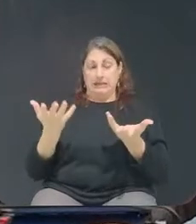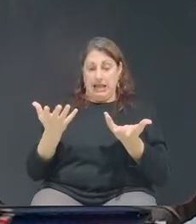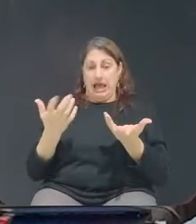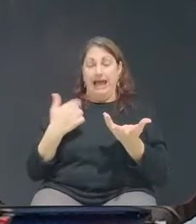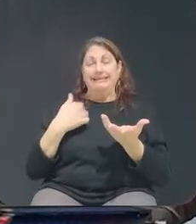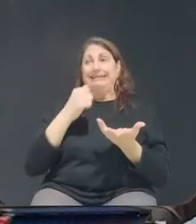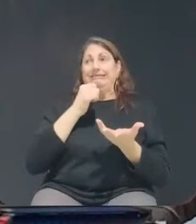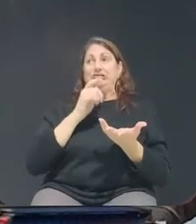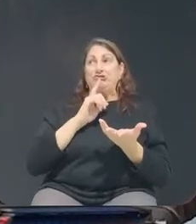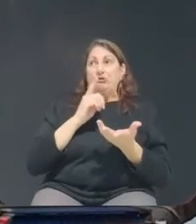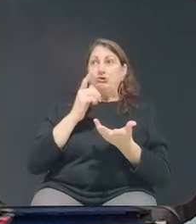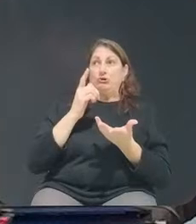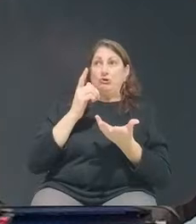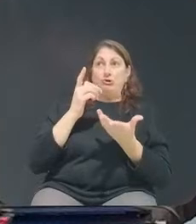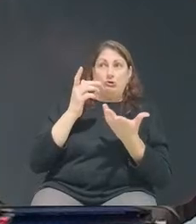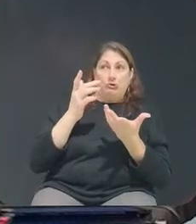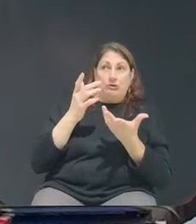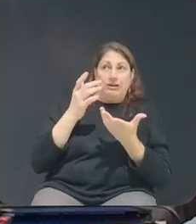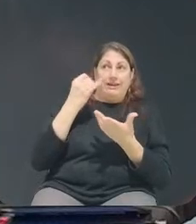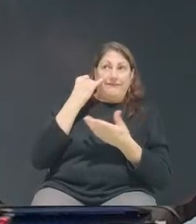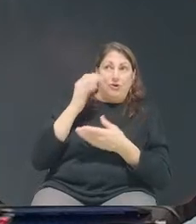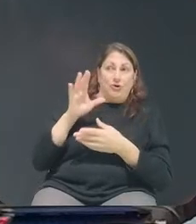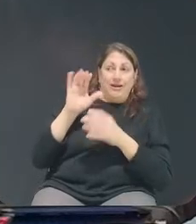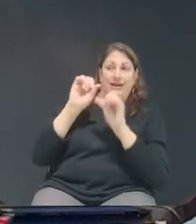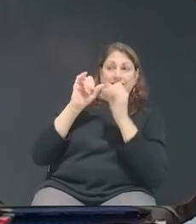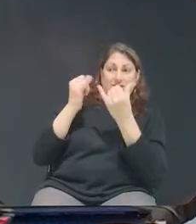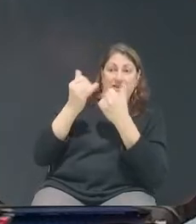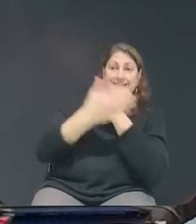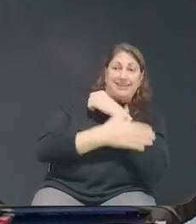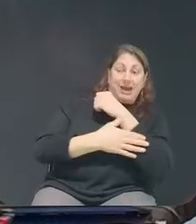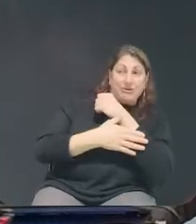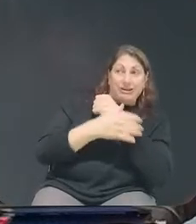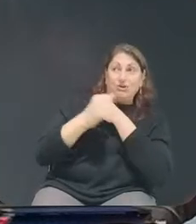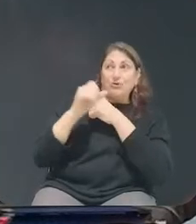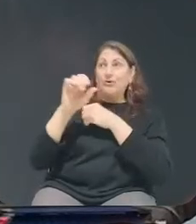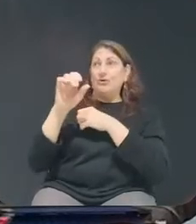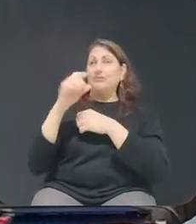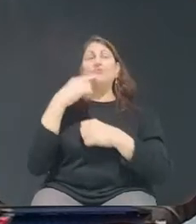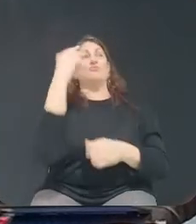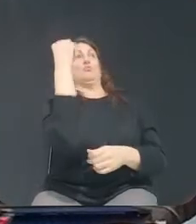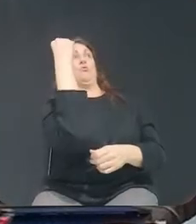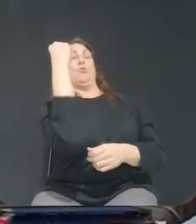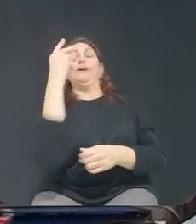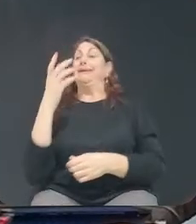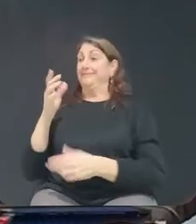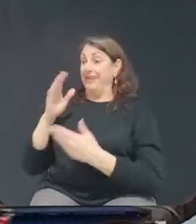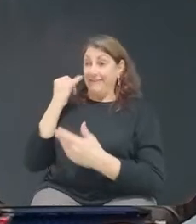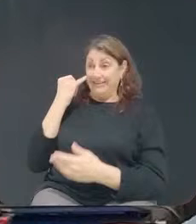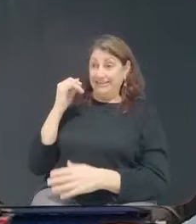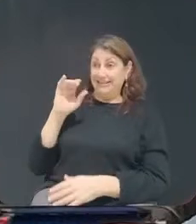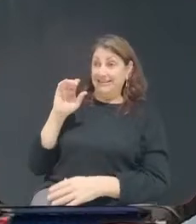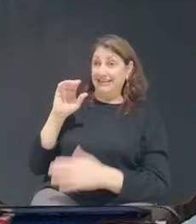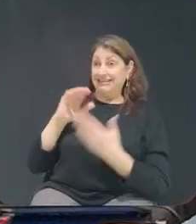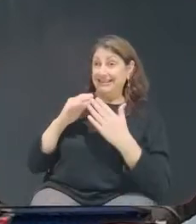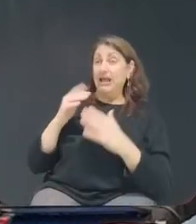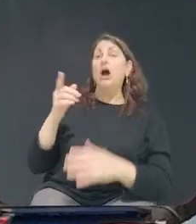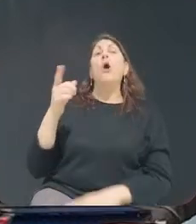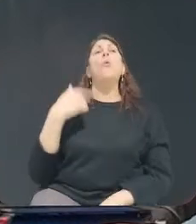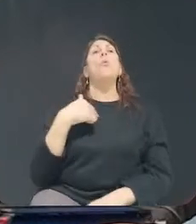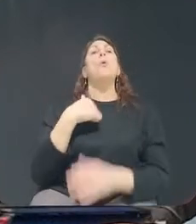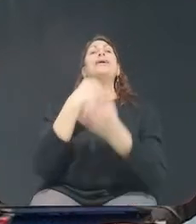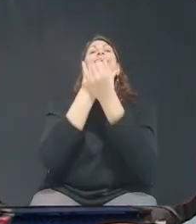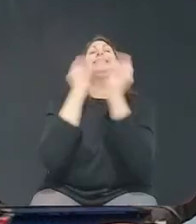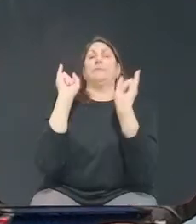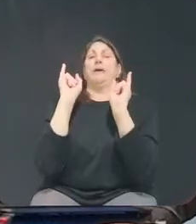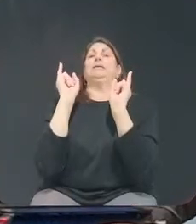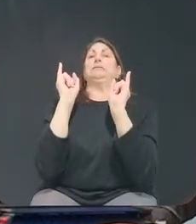I'm not sure what your agency was called. If it's a county agency, I would refer you to the county, but if it's a city one, we would certainly. No, we're an